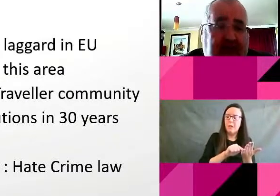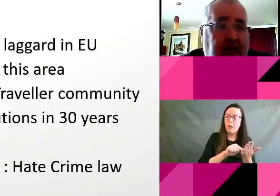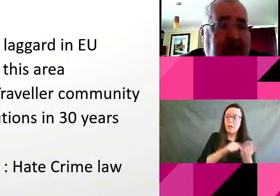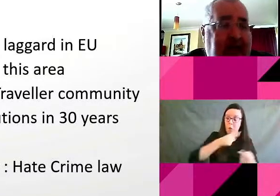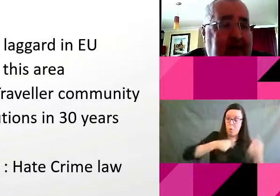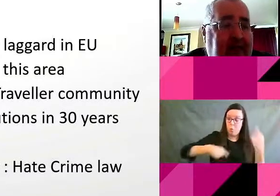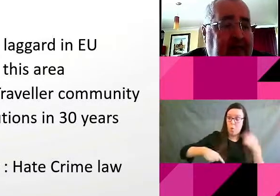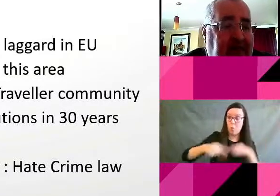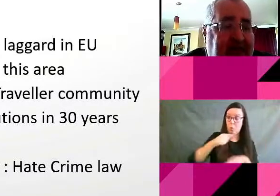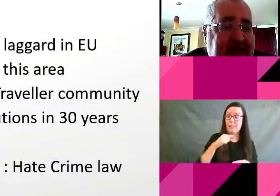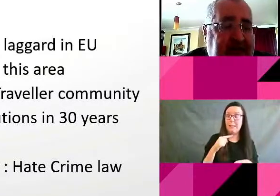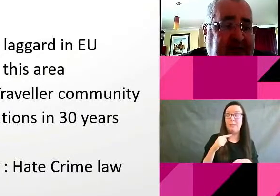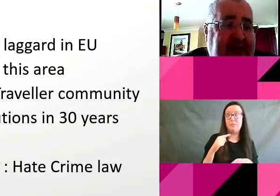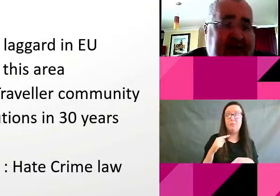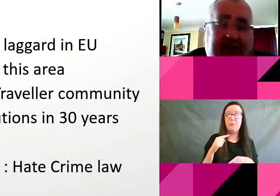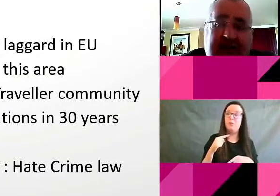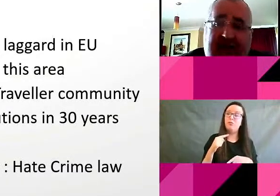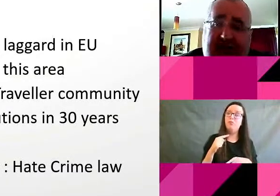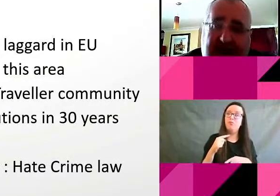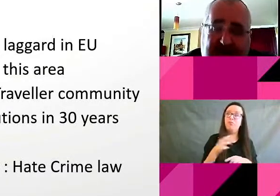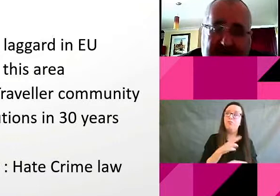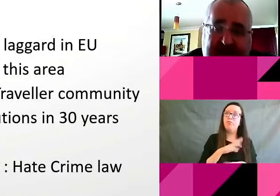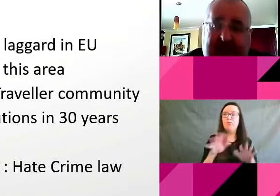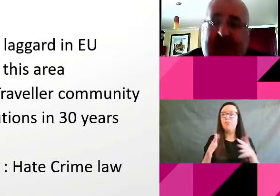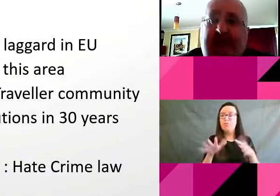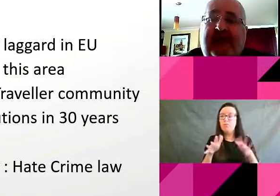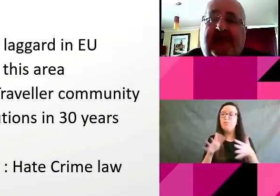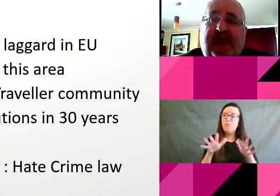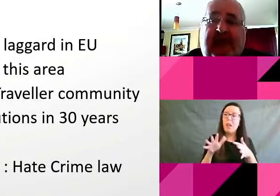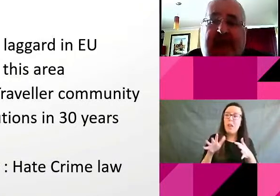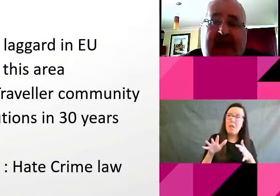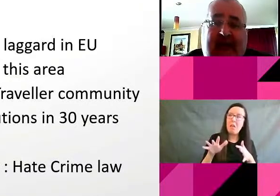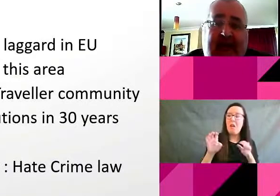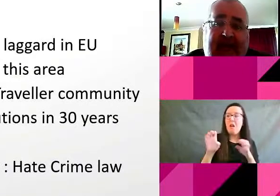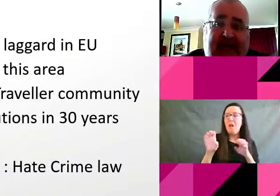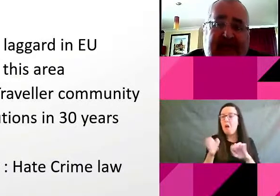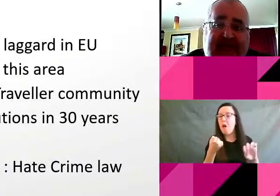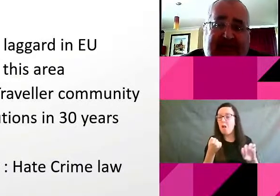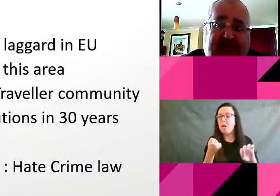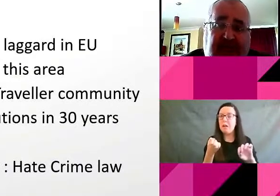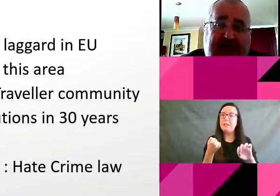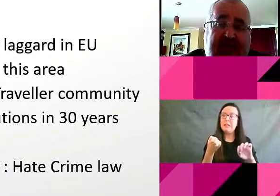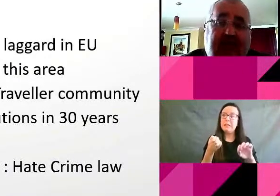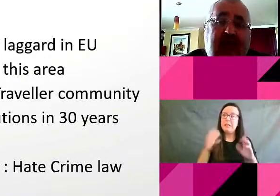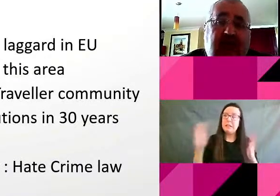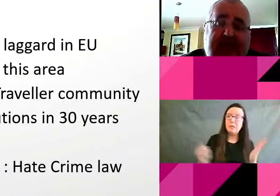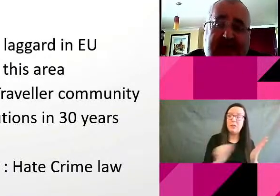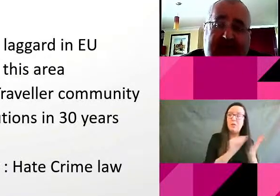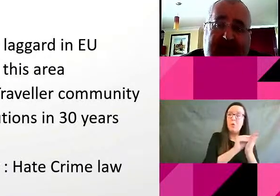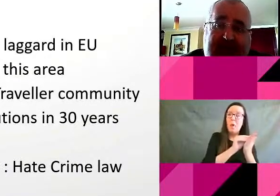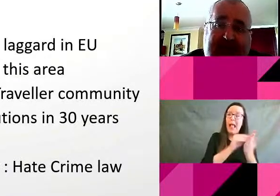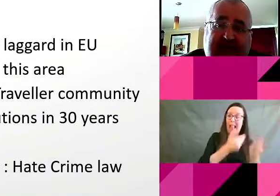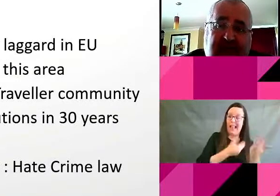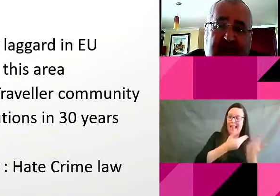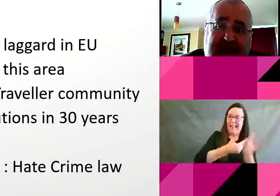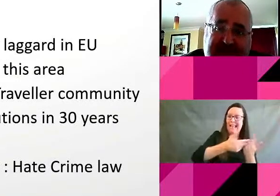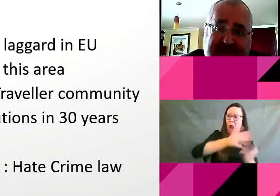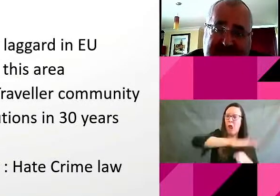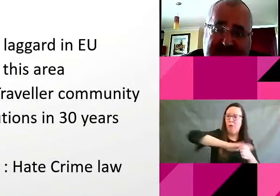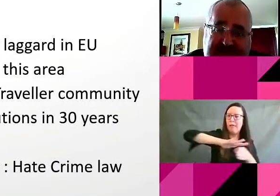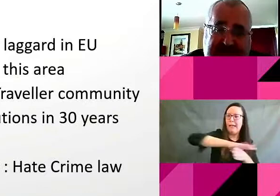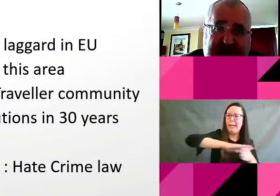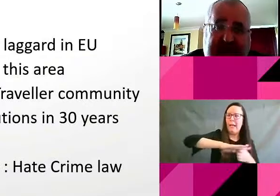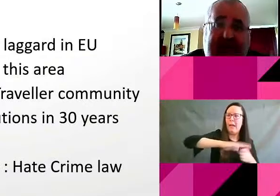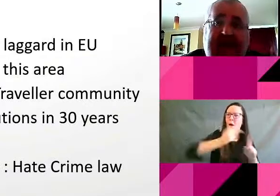actually relatively early into the legislative arena with an act going back